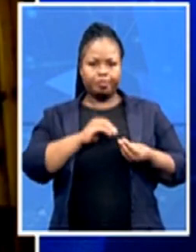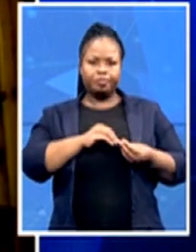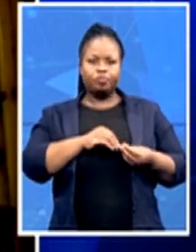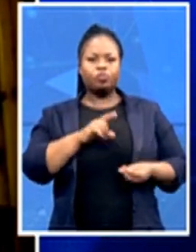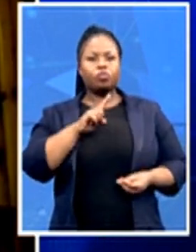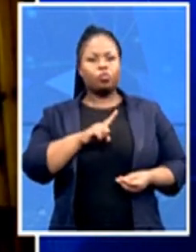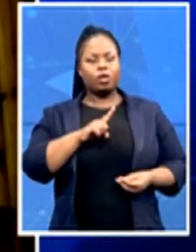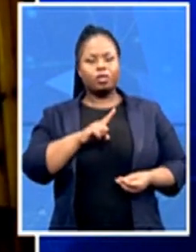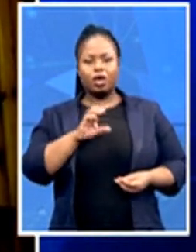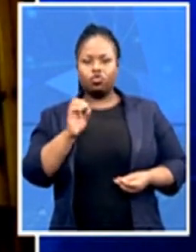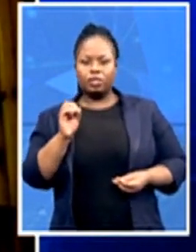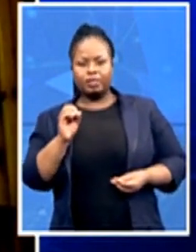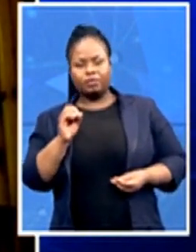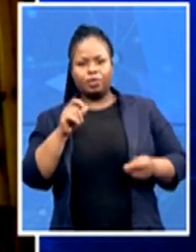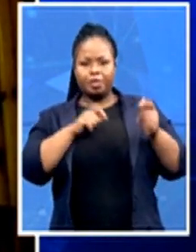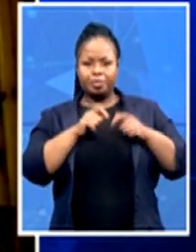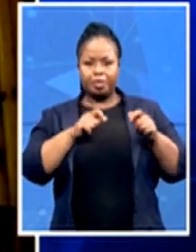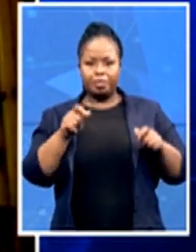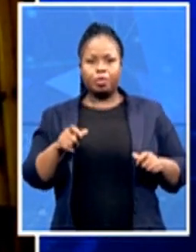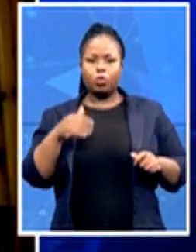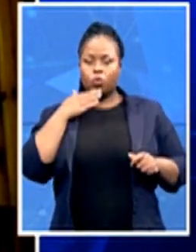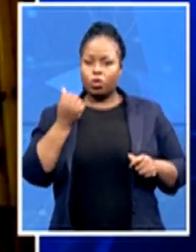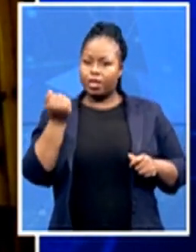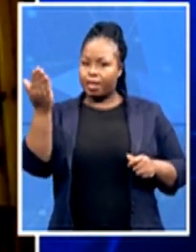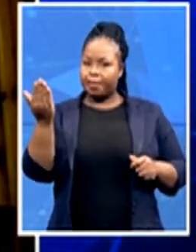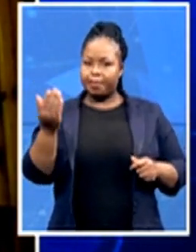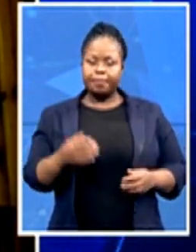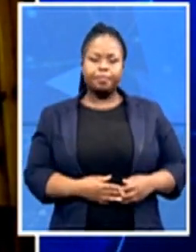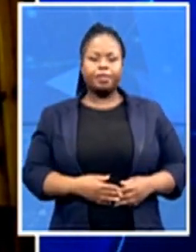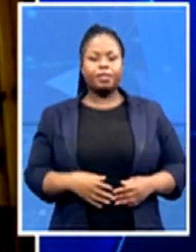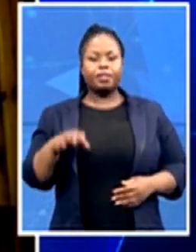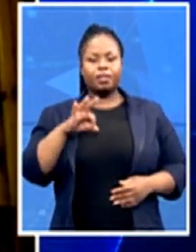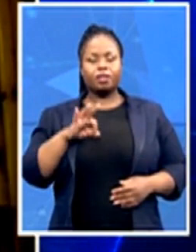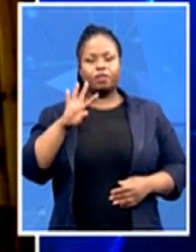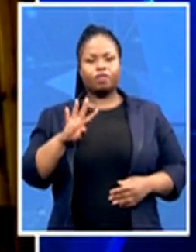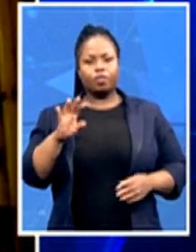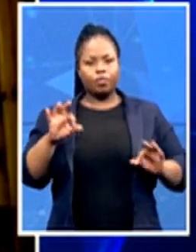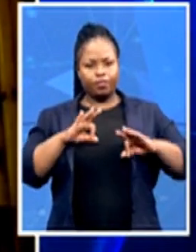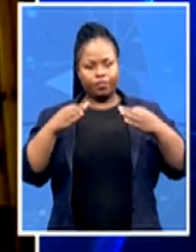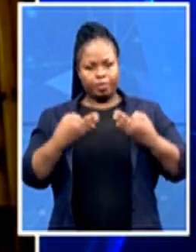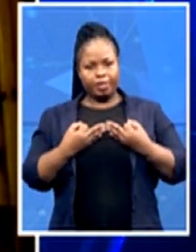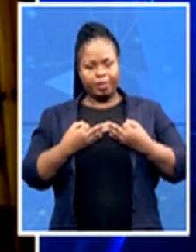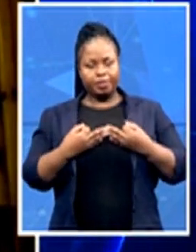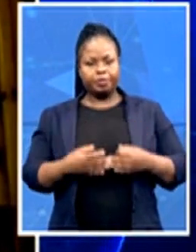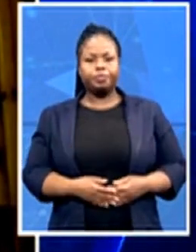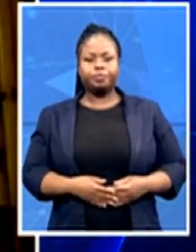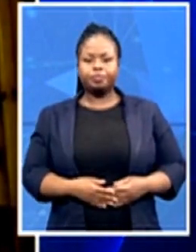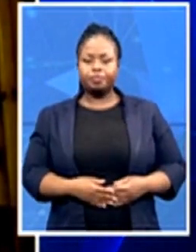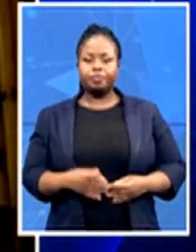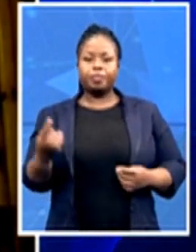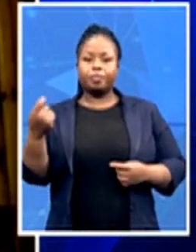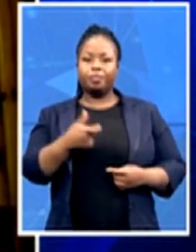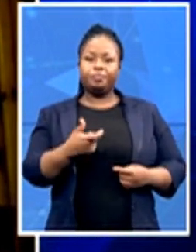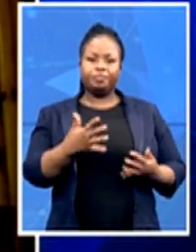claiming. Among the 34 families, the compensation that has been cleared so far is compensation regarding loss of support.